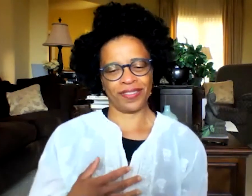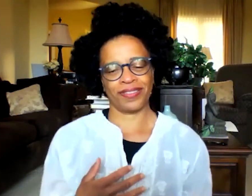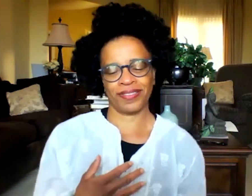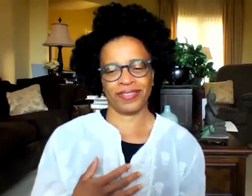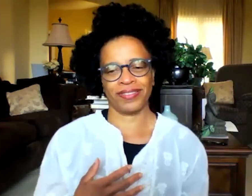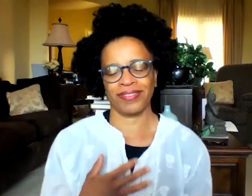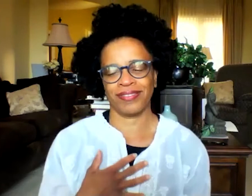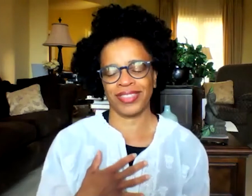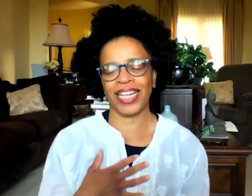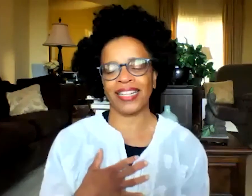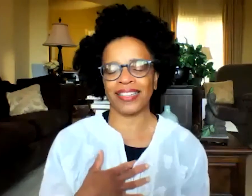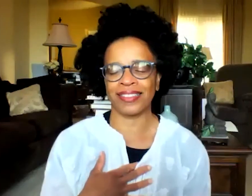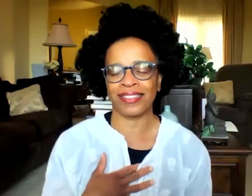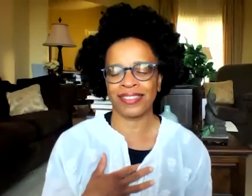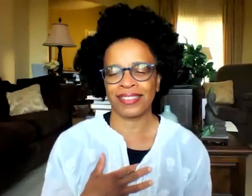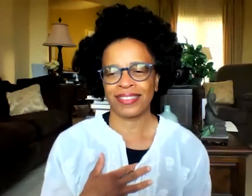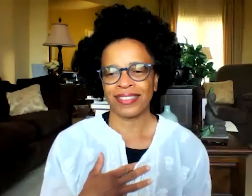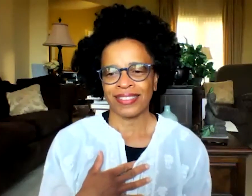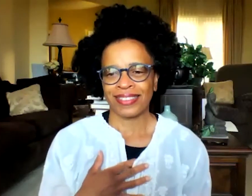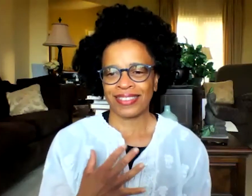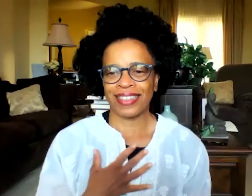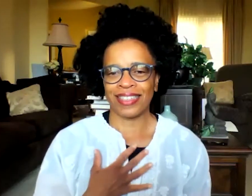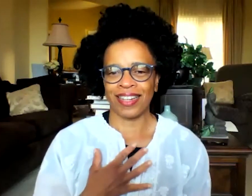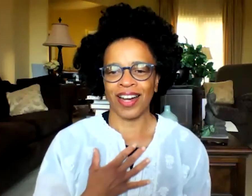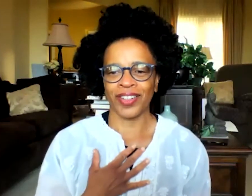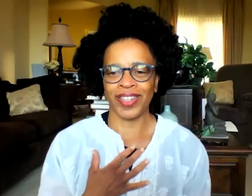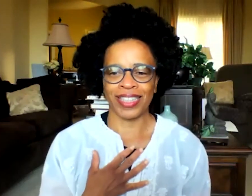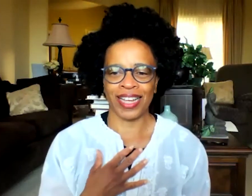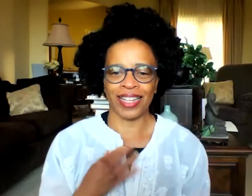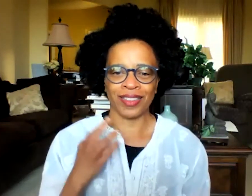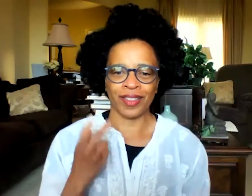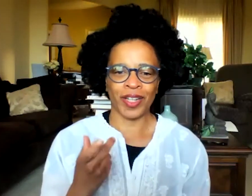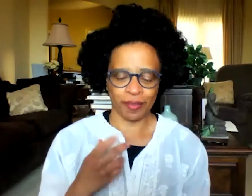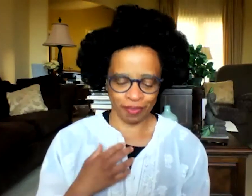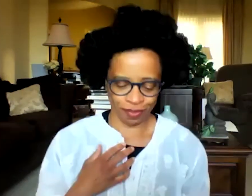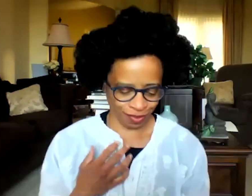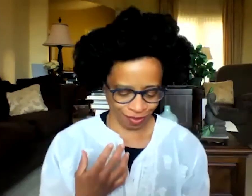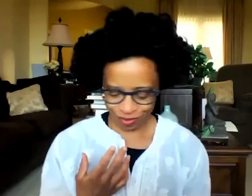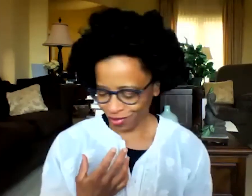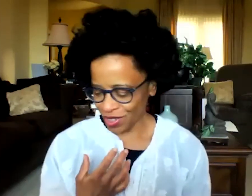of check-in and honoring that,